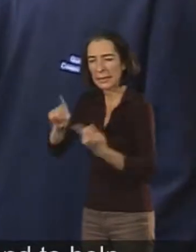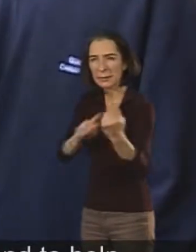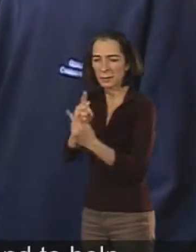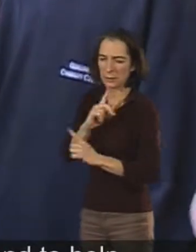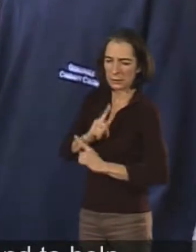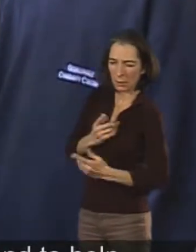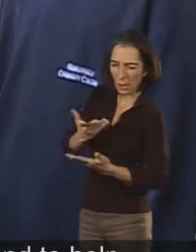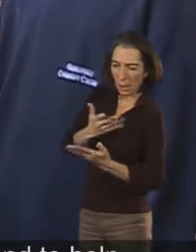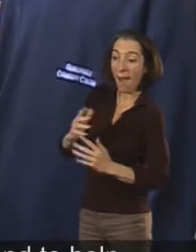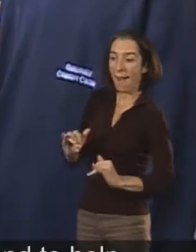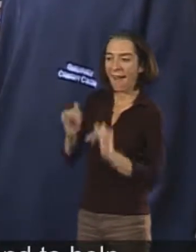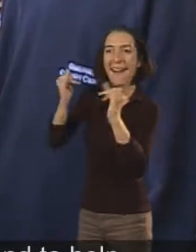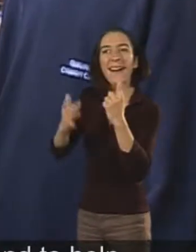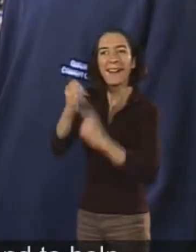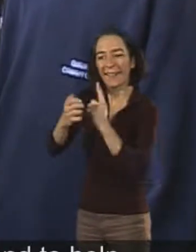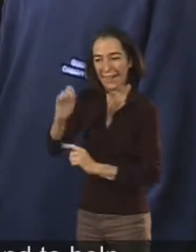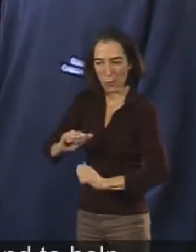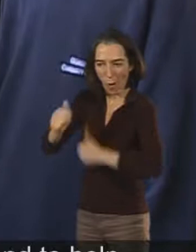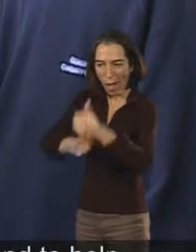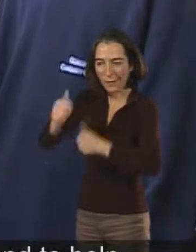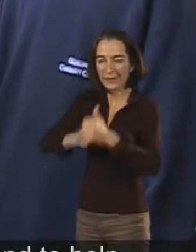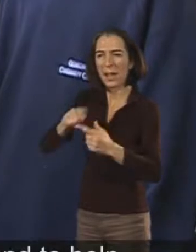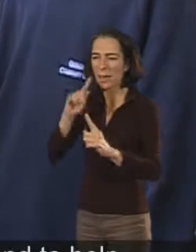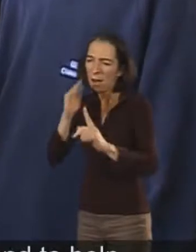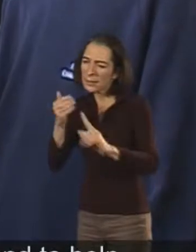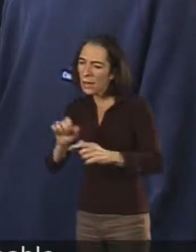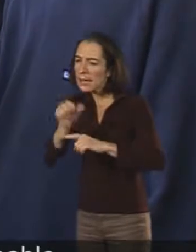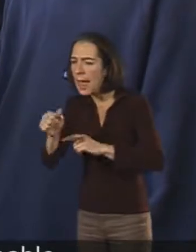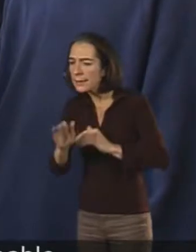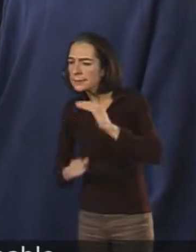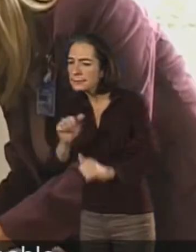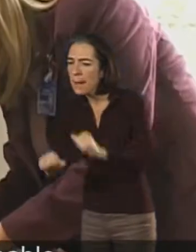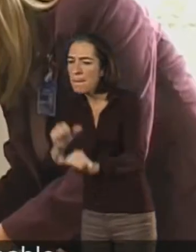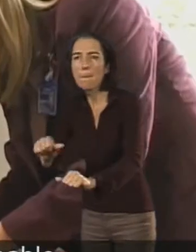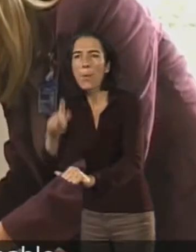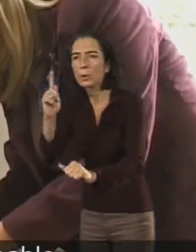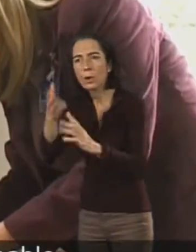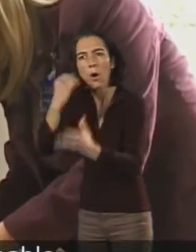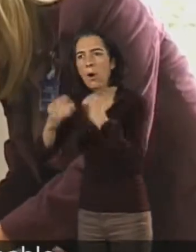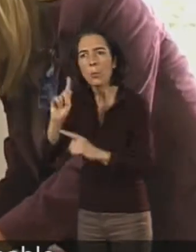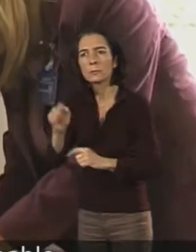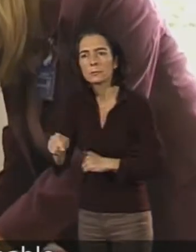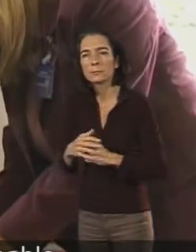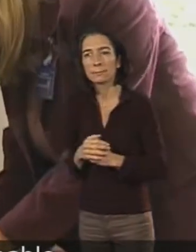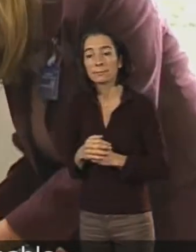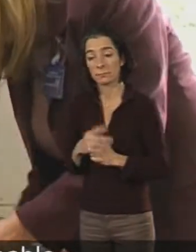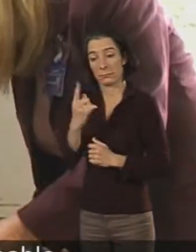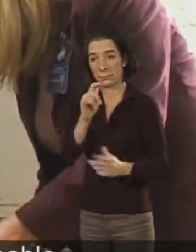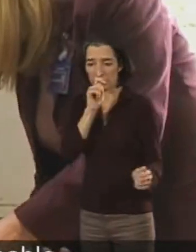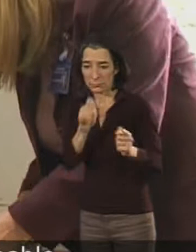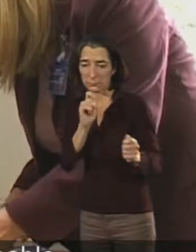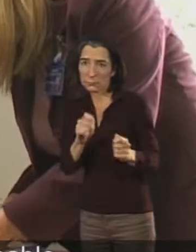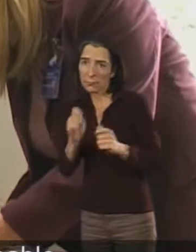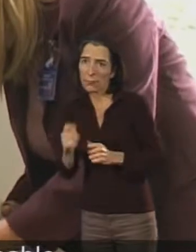tutors to celebrate success and to help students to identify what the next steps will be in their learning. One of the reasonable adjustments